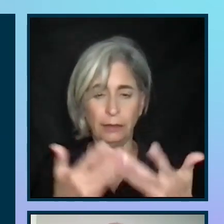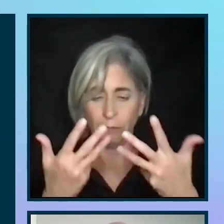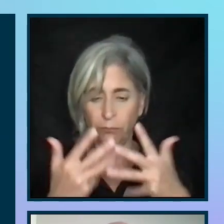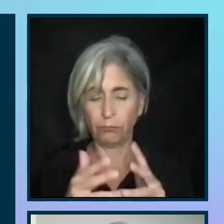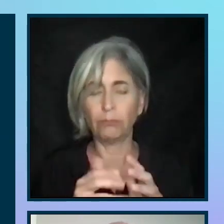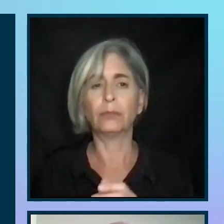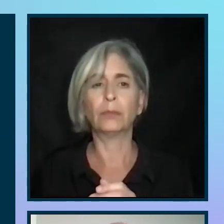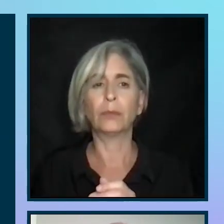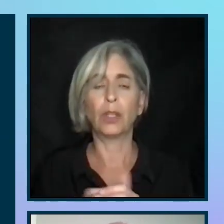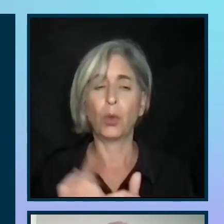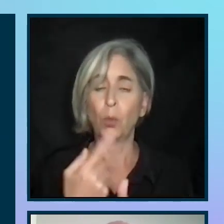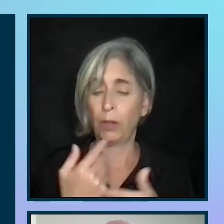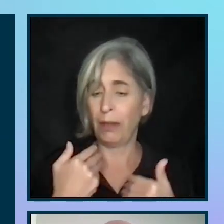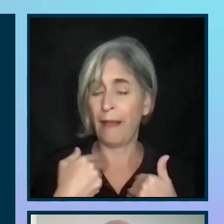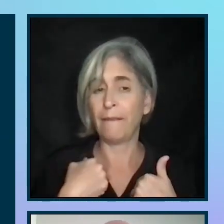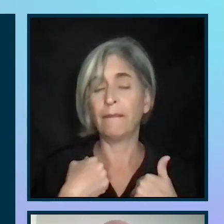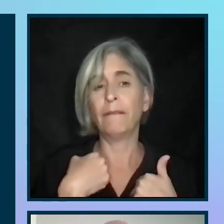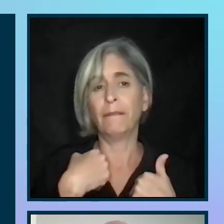We have a